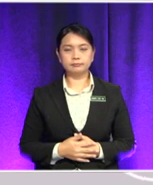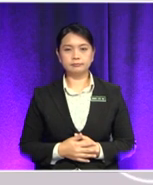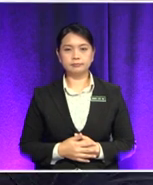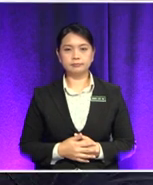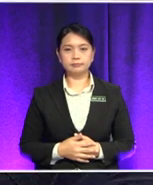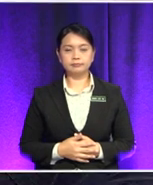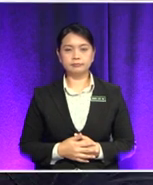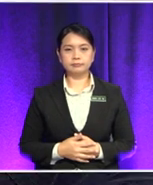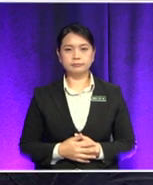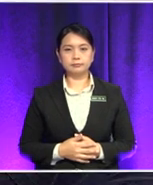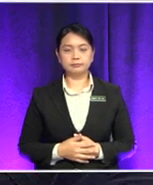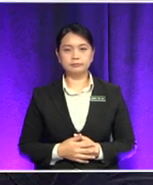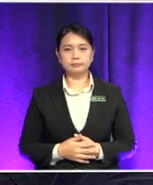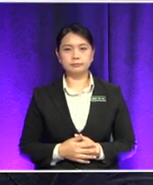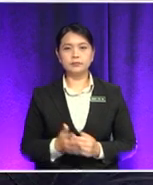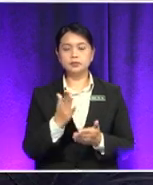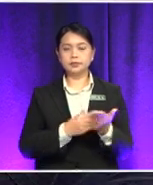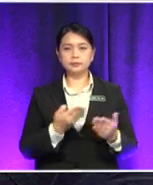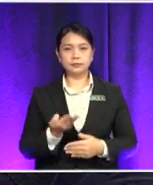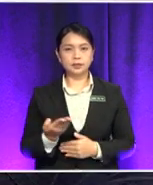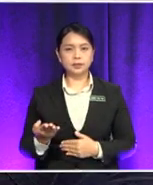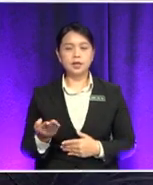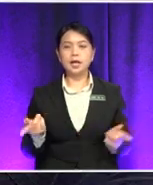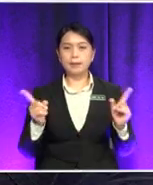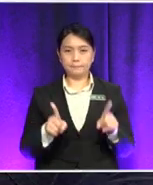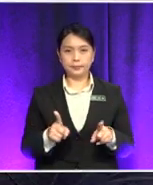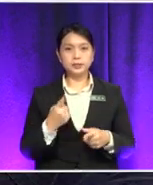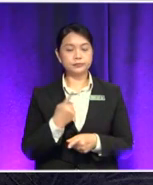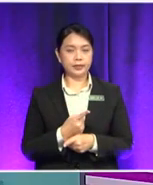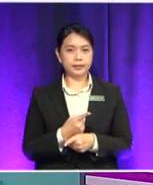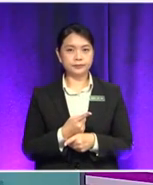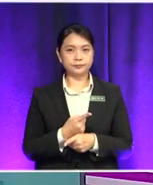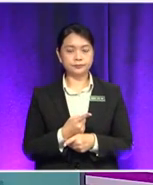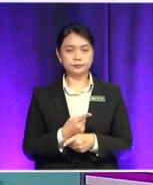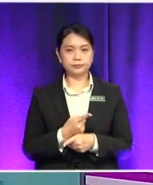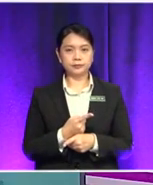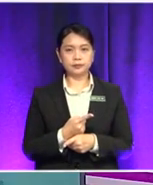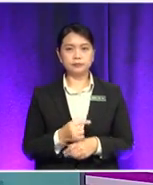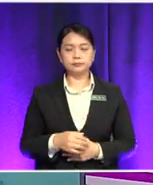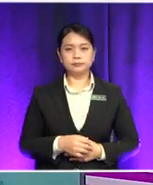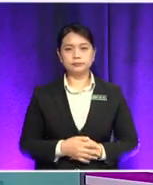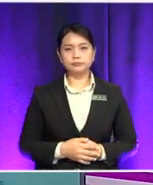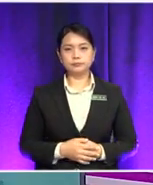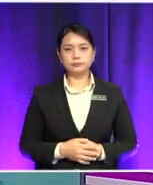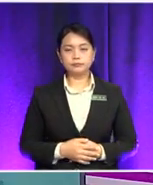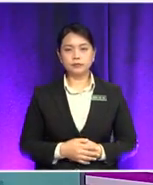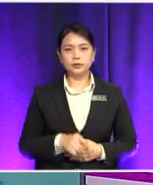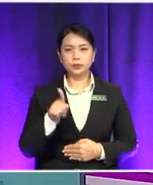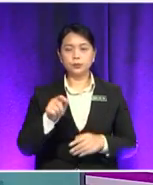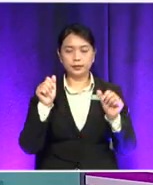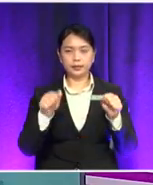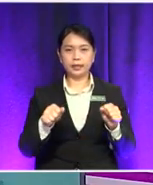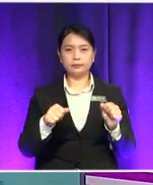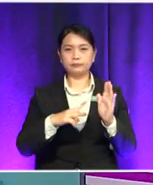points. Something happened. Something happened, right? So, for those out there, you can refer this